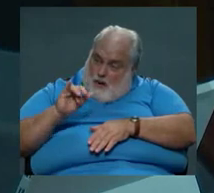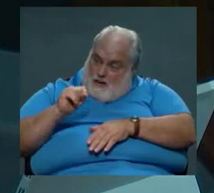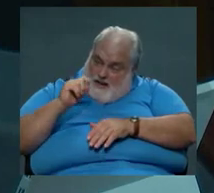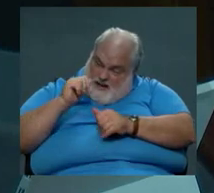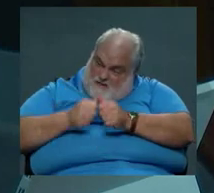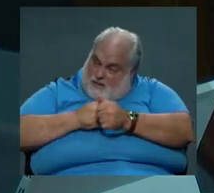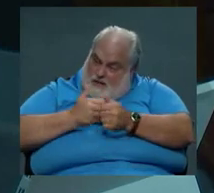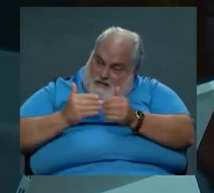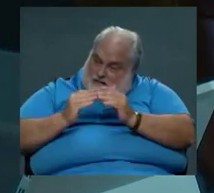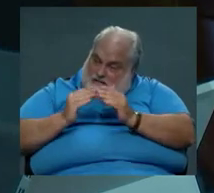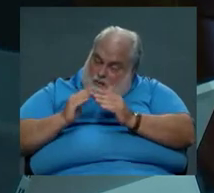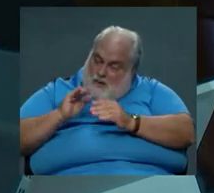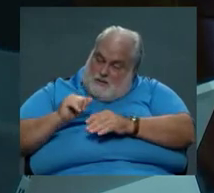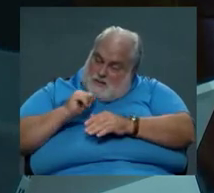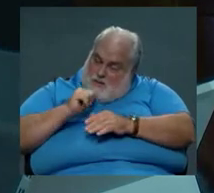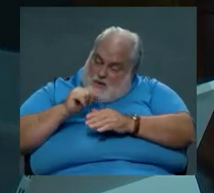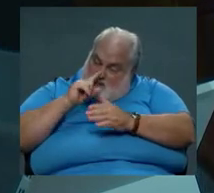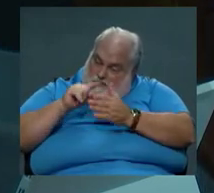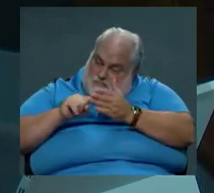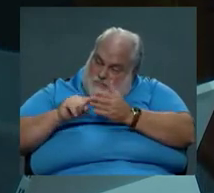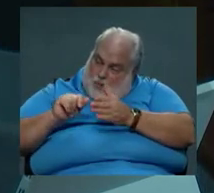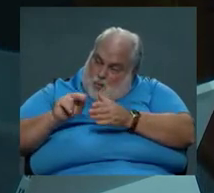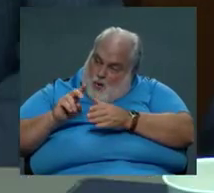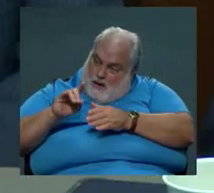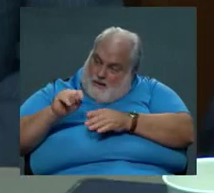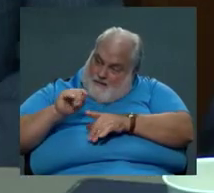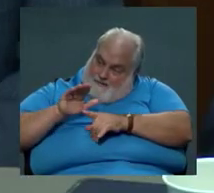in the city. Is there any reasons we're not auditing them? Well,